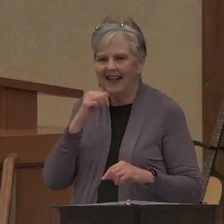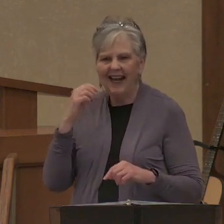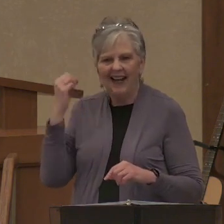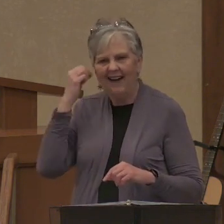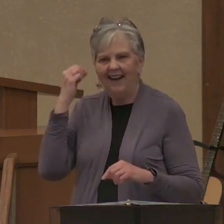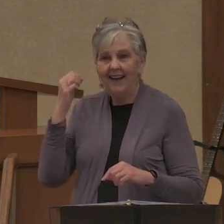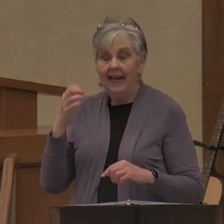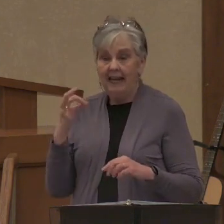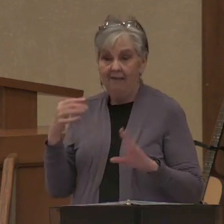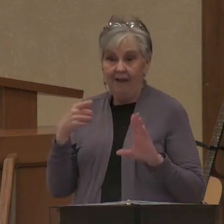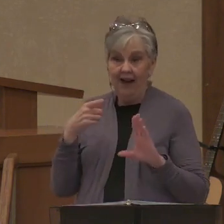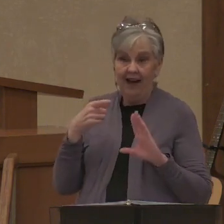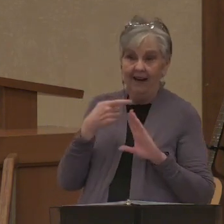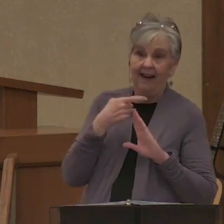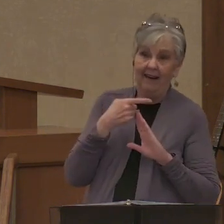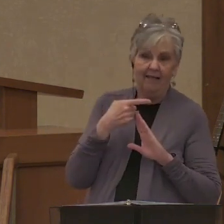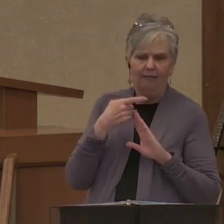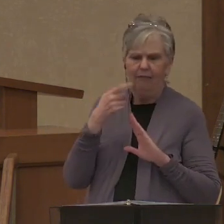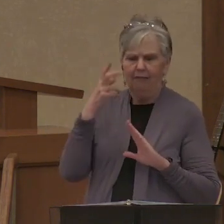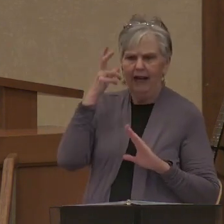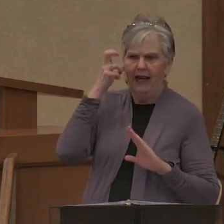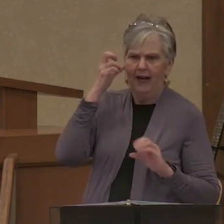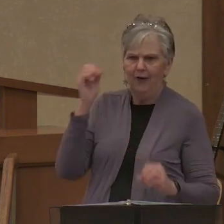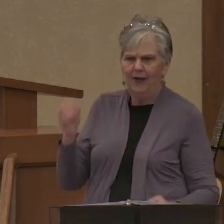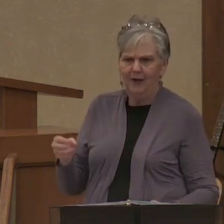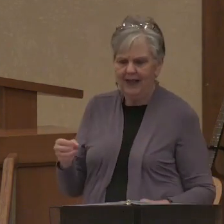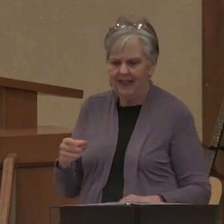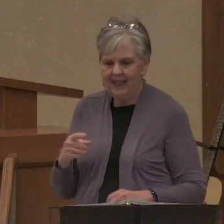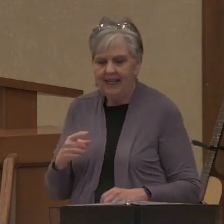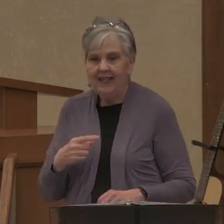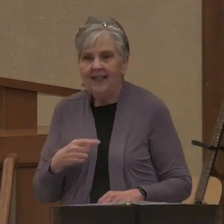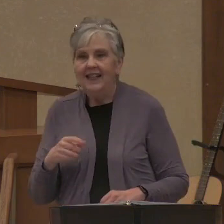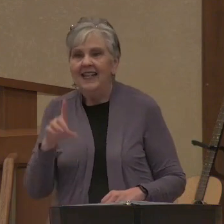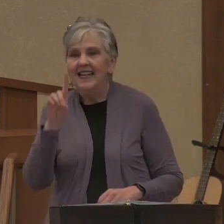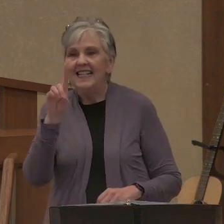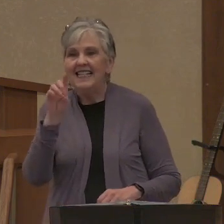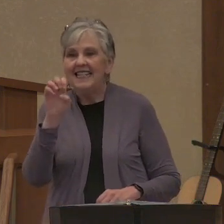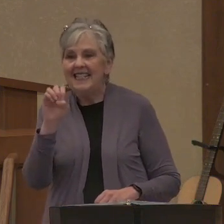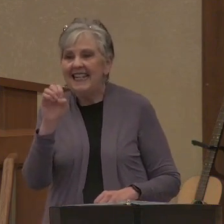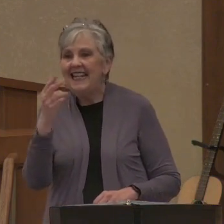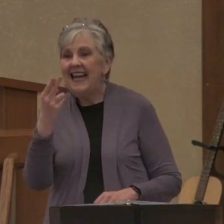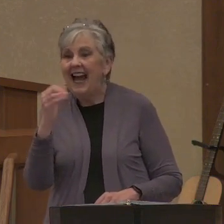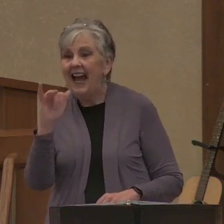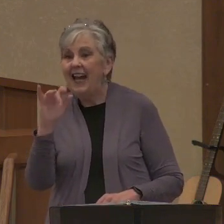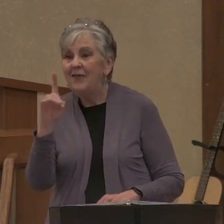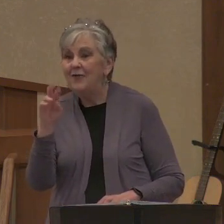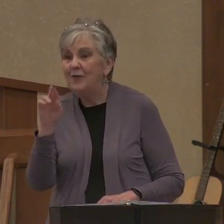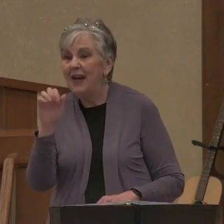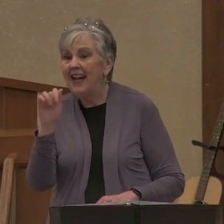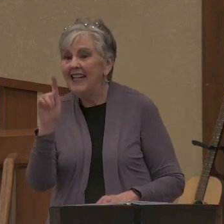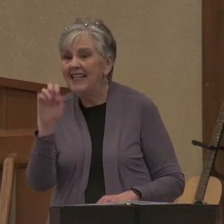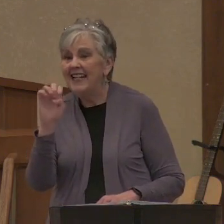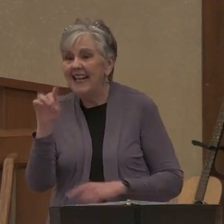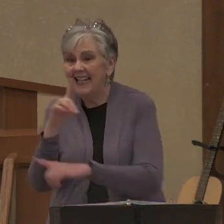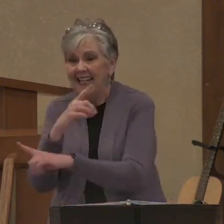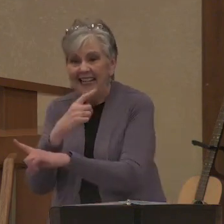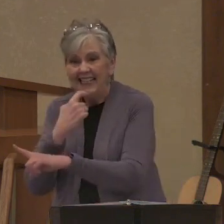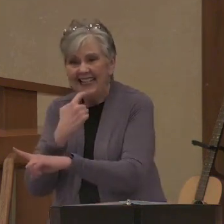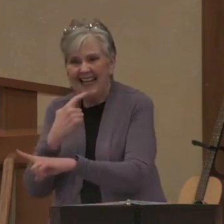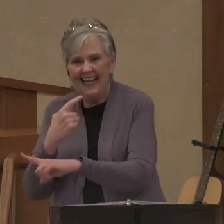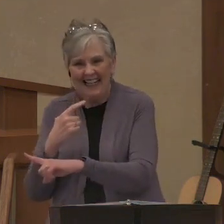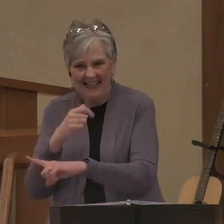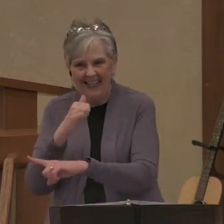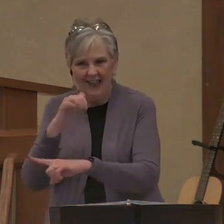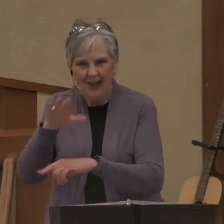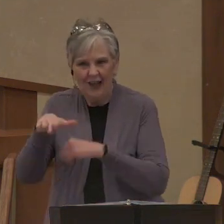When you're dehydrated. Yeah, that's a great word. Do you all know that word, dehydrated? It means that we haven't had enough